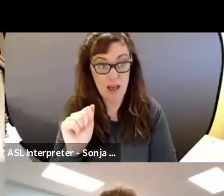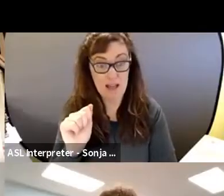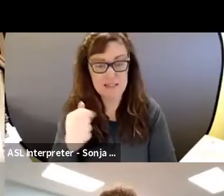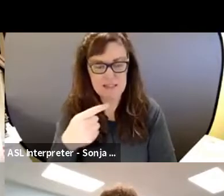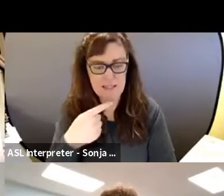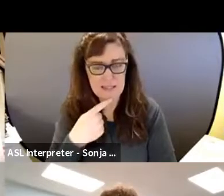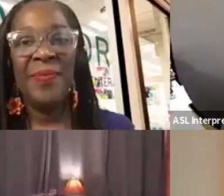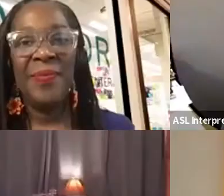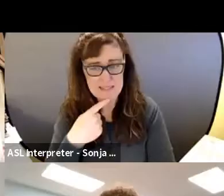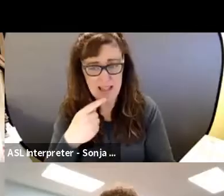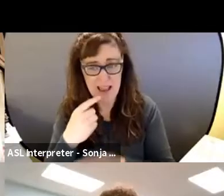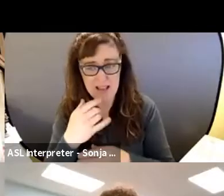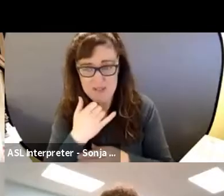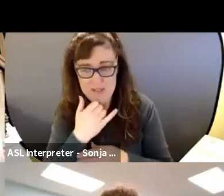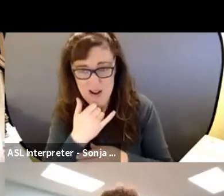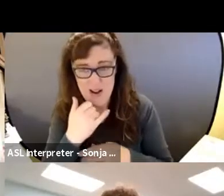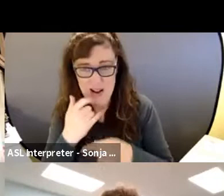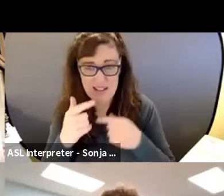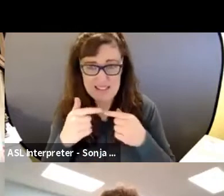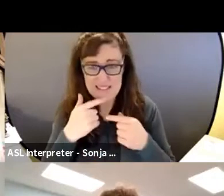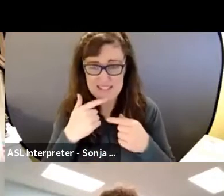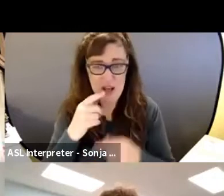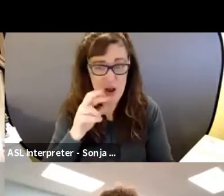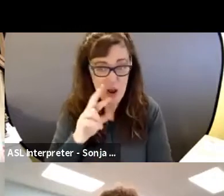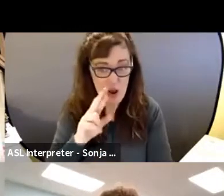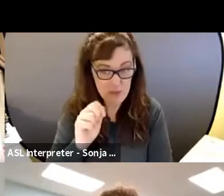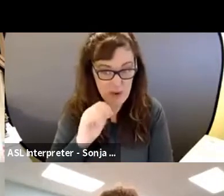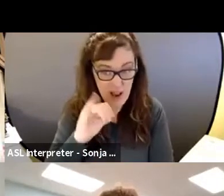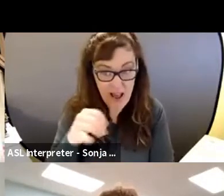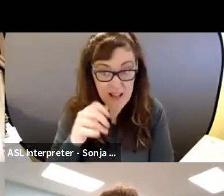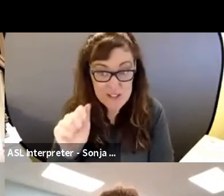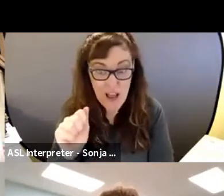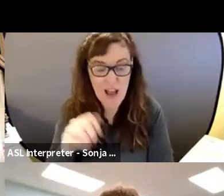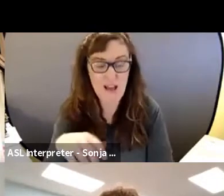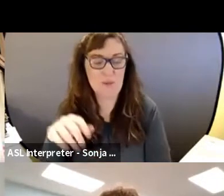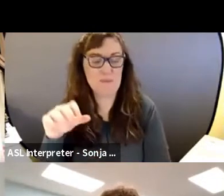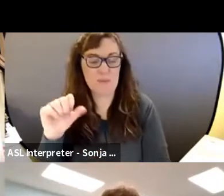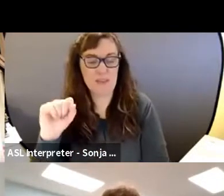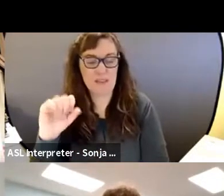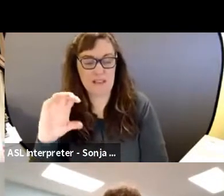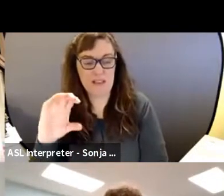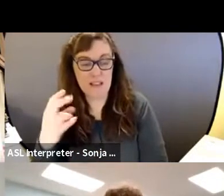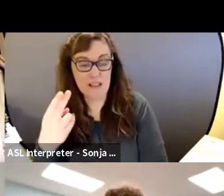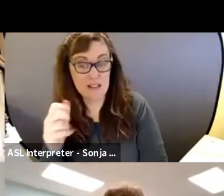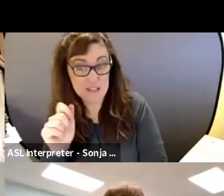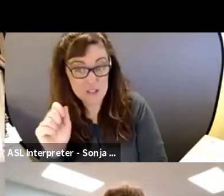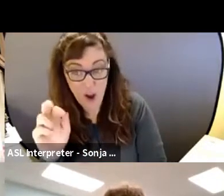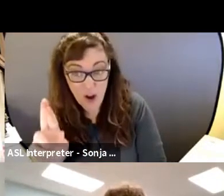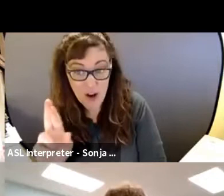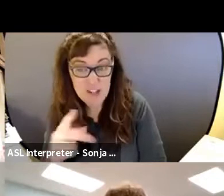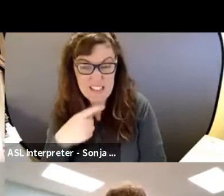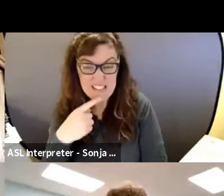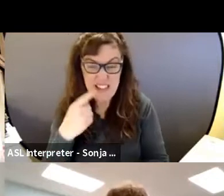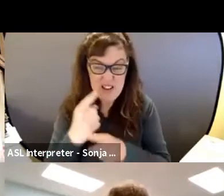your last name, please correct me. It's Raja Schaar, correct? Okay. And she is the